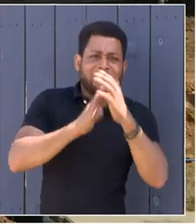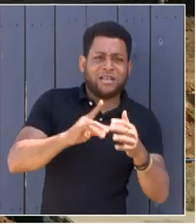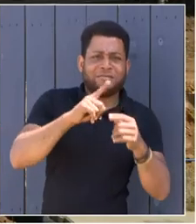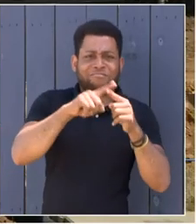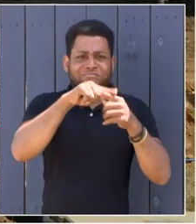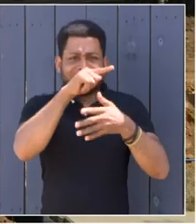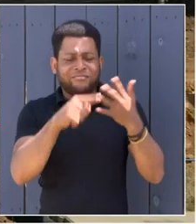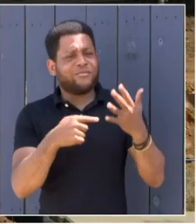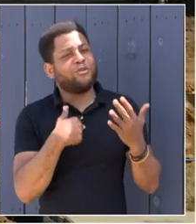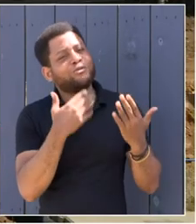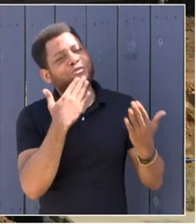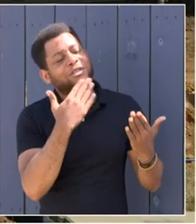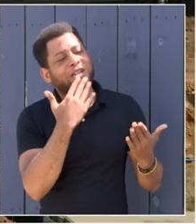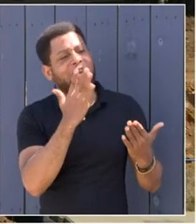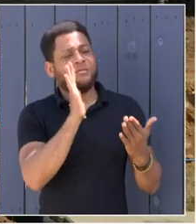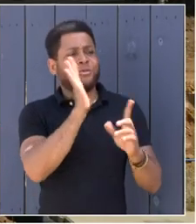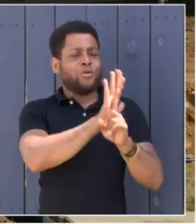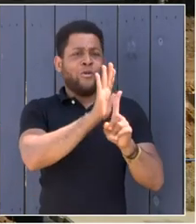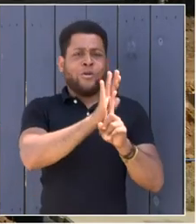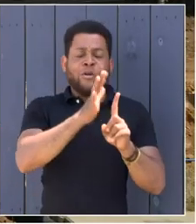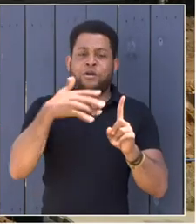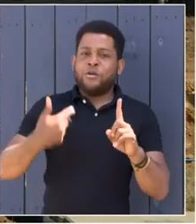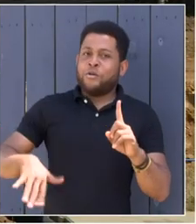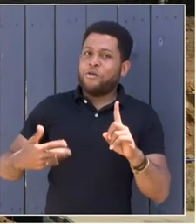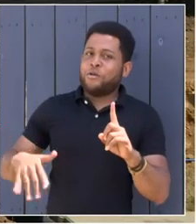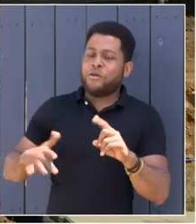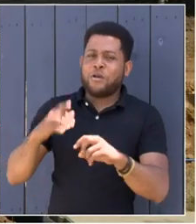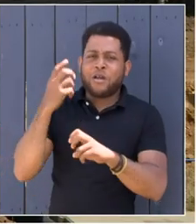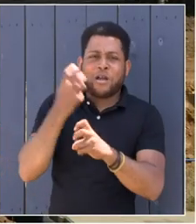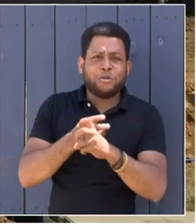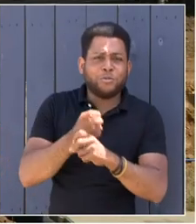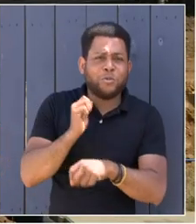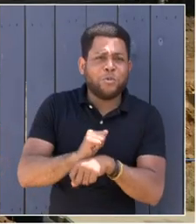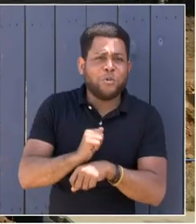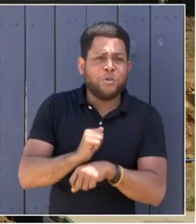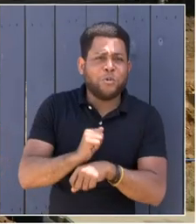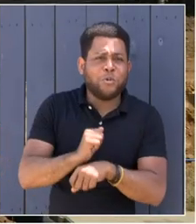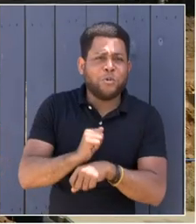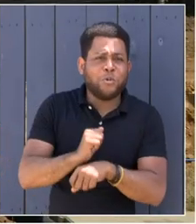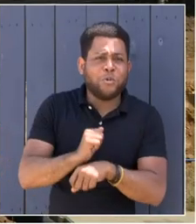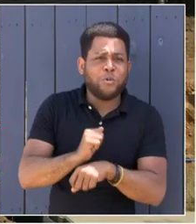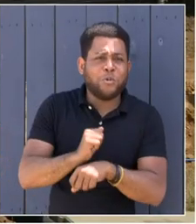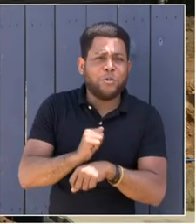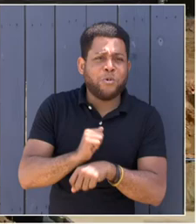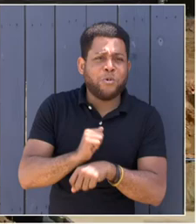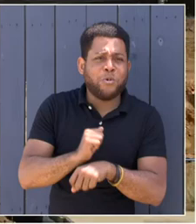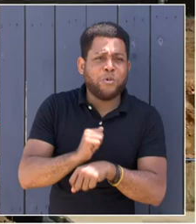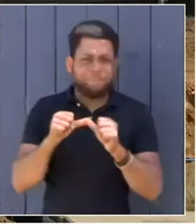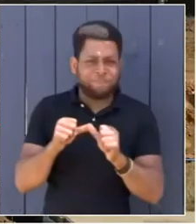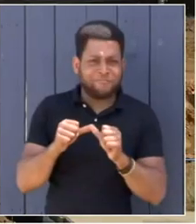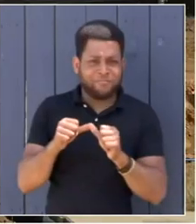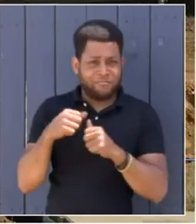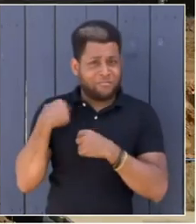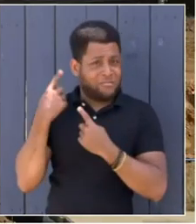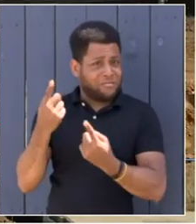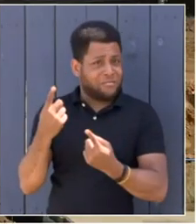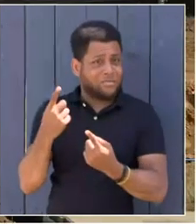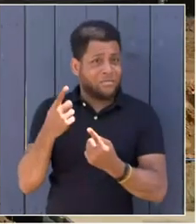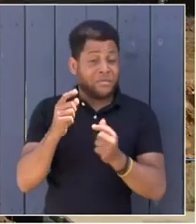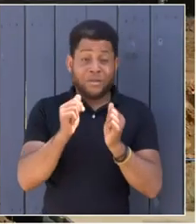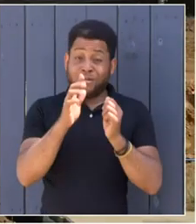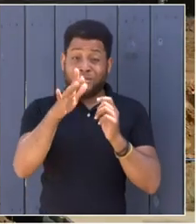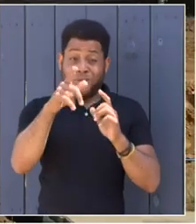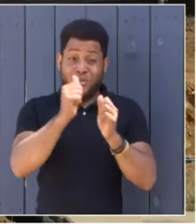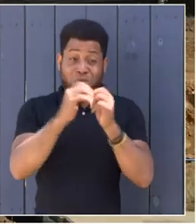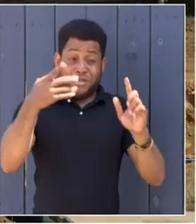steady hand throughout her administration to get us here today as well, because without her, we would not be able to be here to